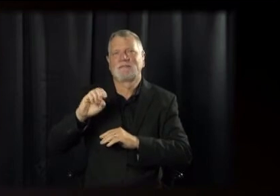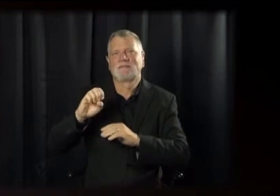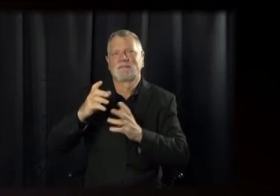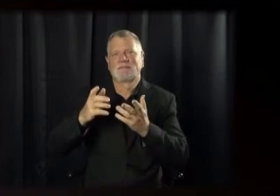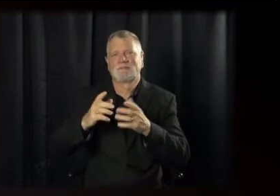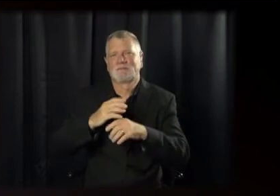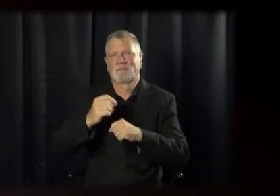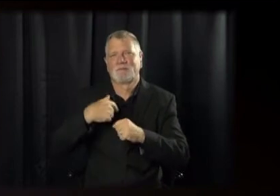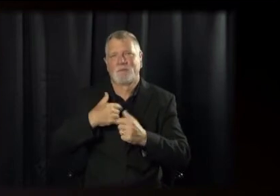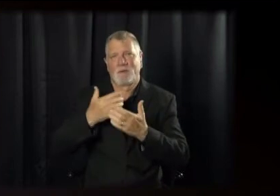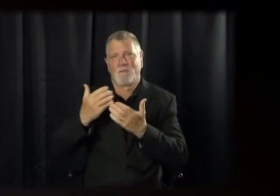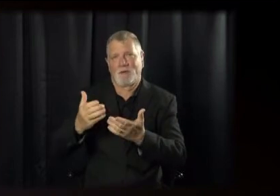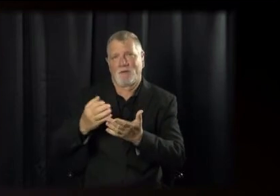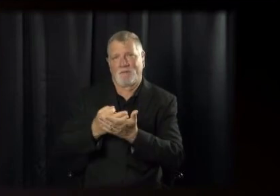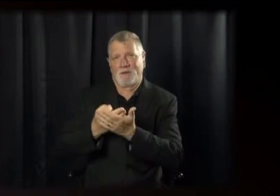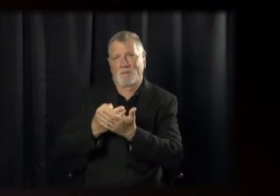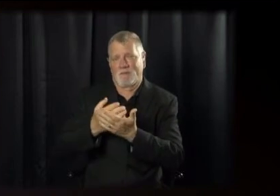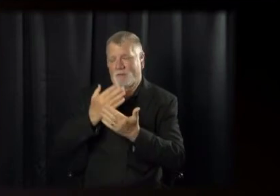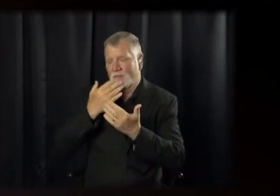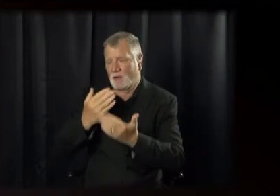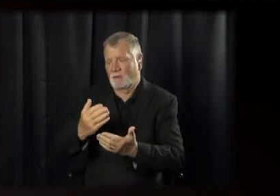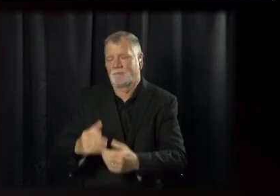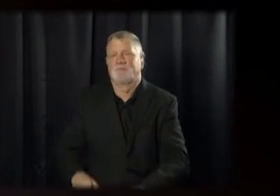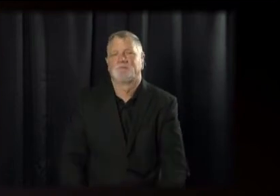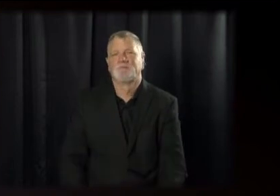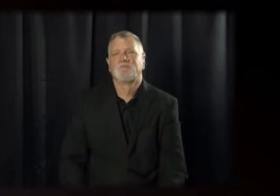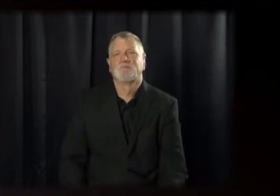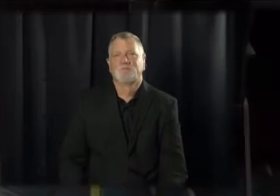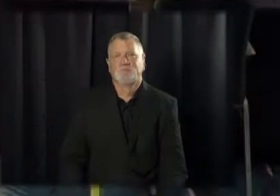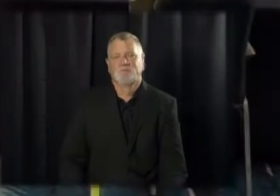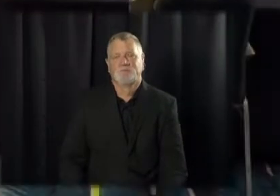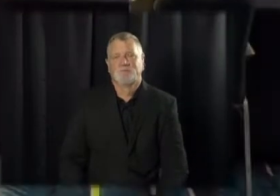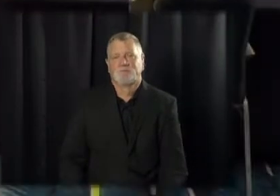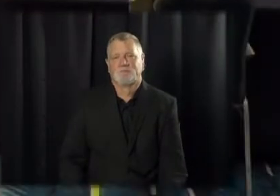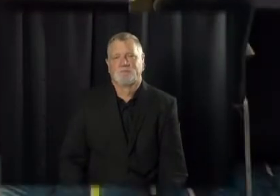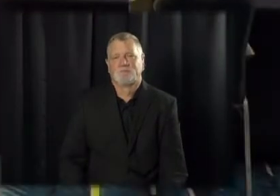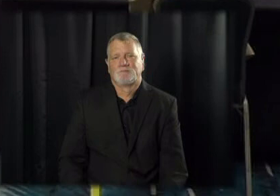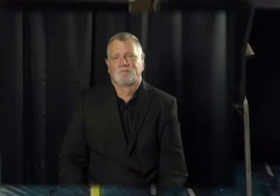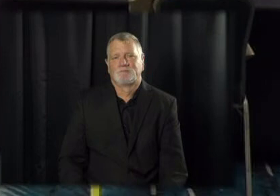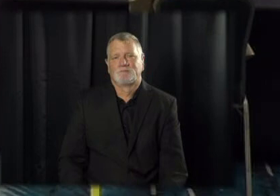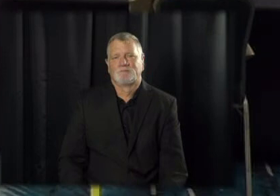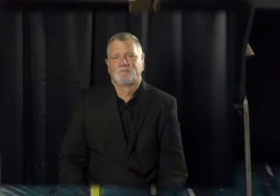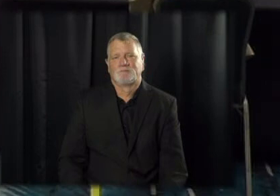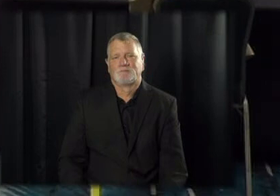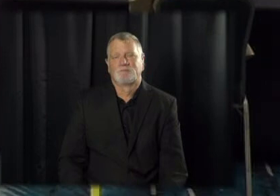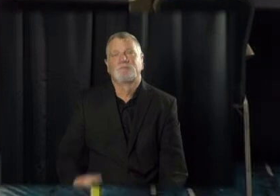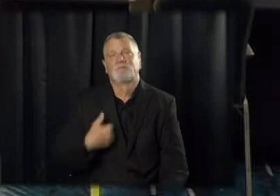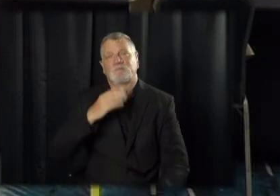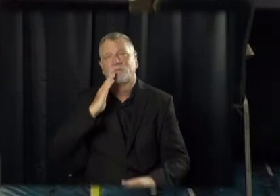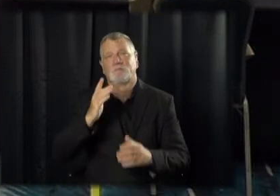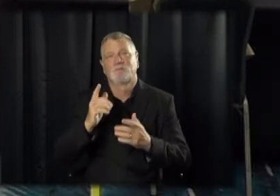With this, I present the Kosak Fiscal Plan, Chairman. Thank you, Maria. once again, we'll start with questions or